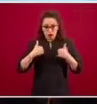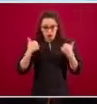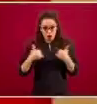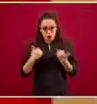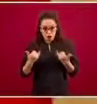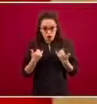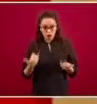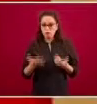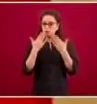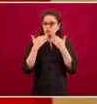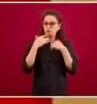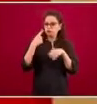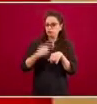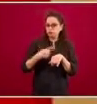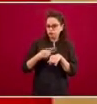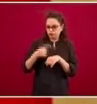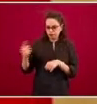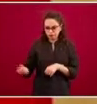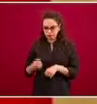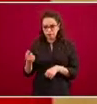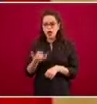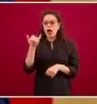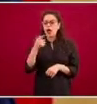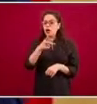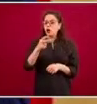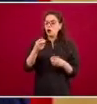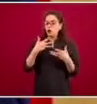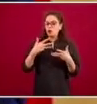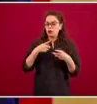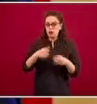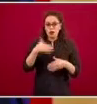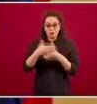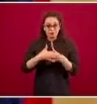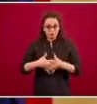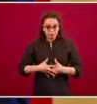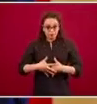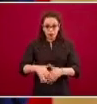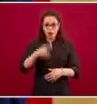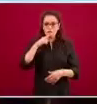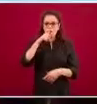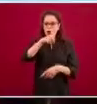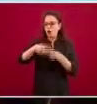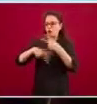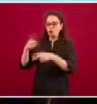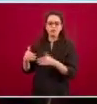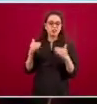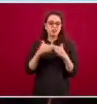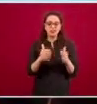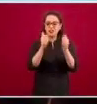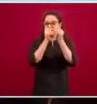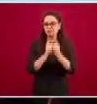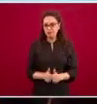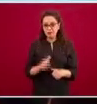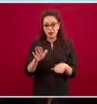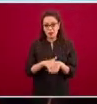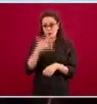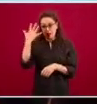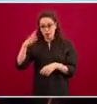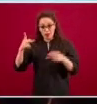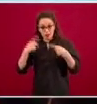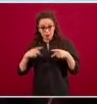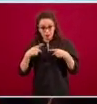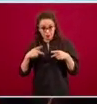For example, the general recommendations are that if you're a young person who have no chronic diseases,